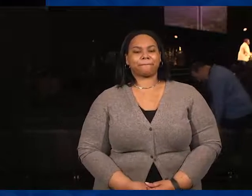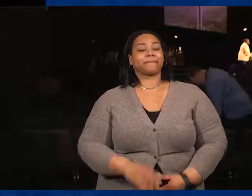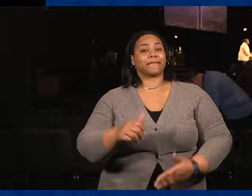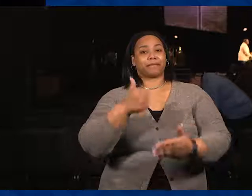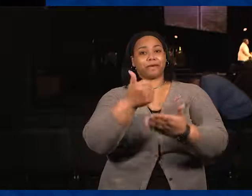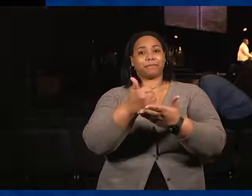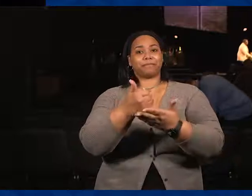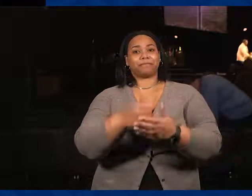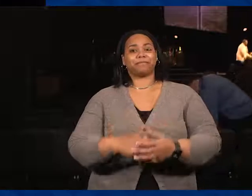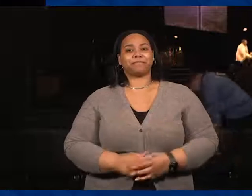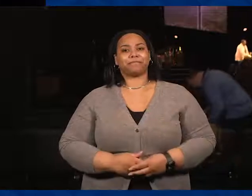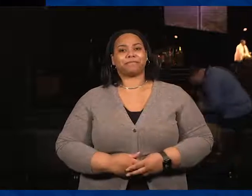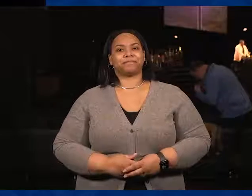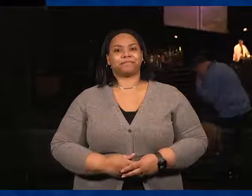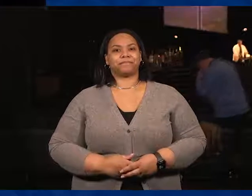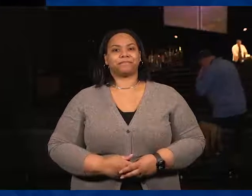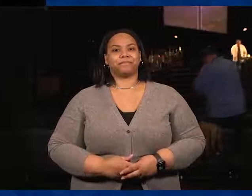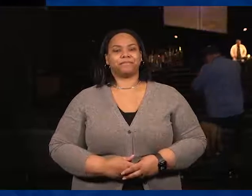Amen.